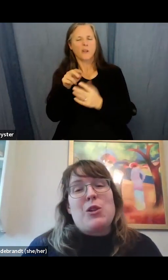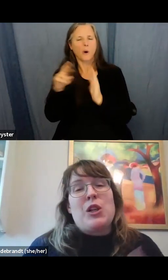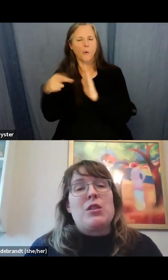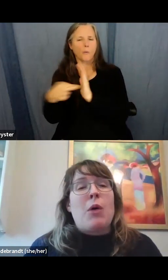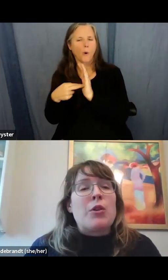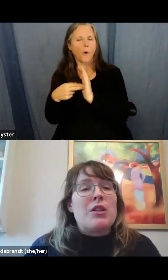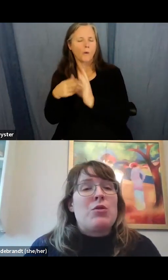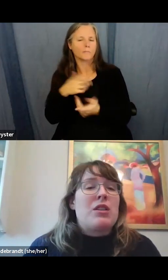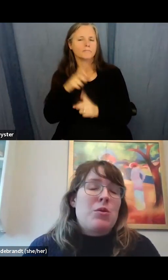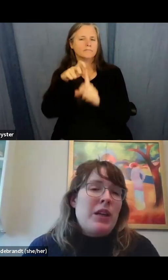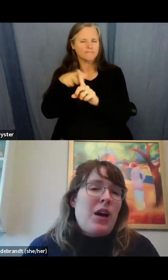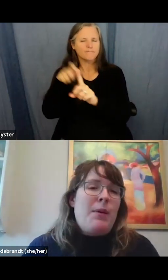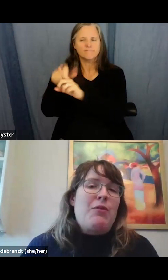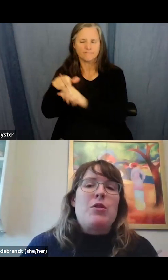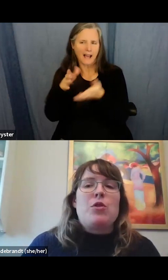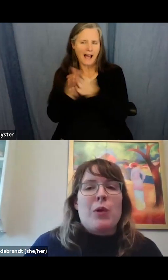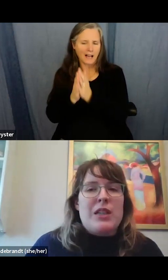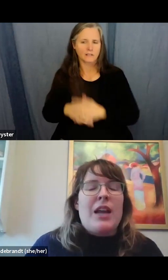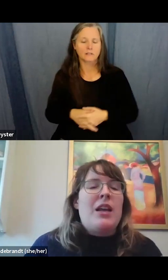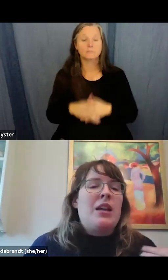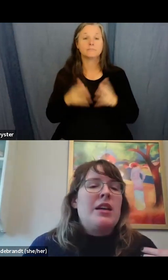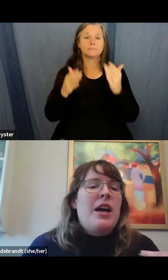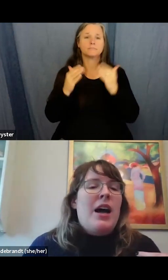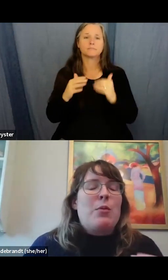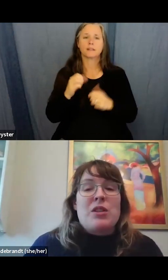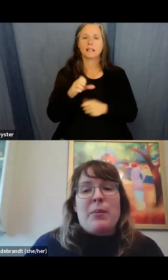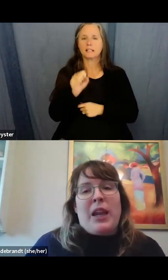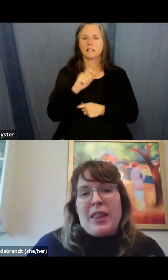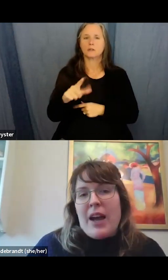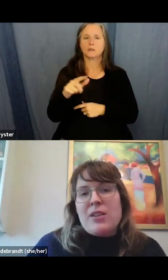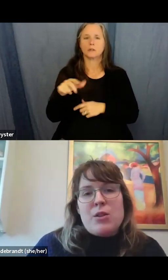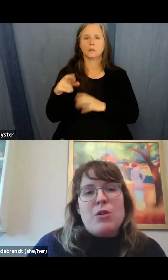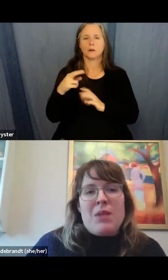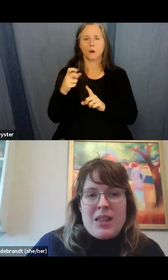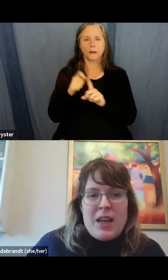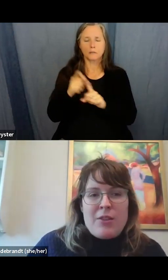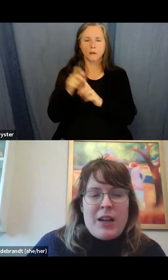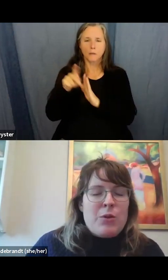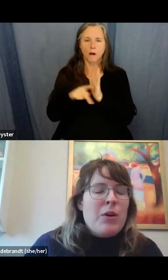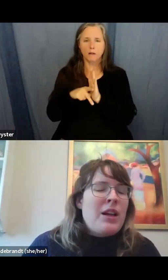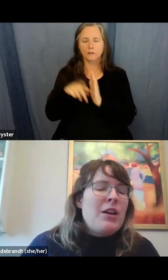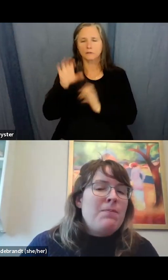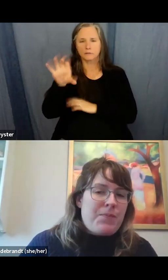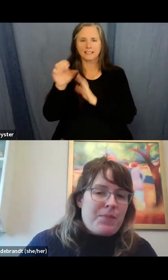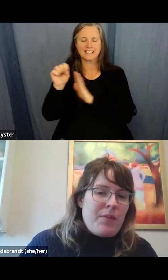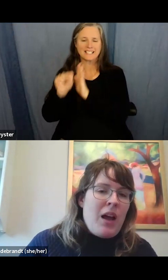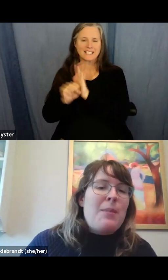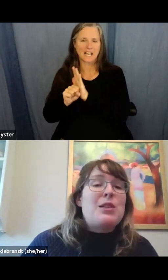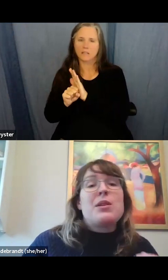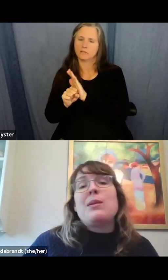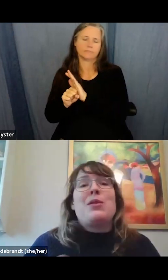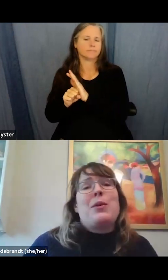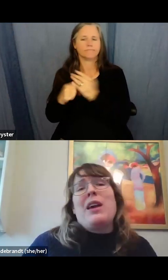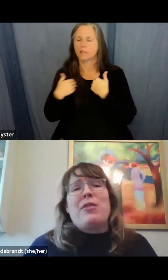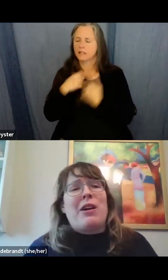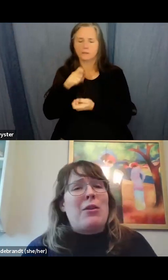superintendent, especially in smaller districts, it's really common for the superintendent or someone like that to be the Title IX coordinator. And